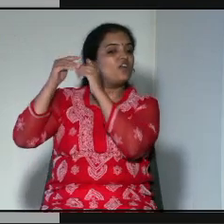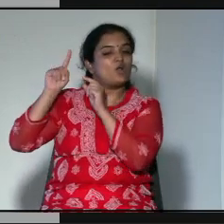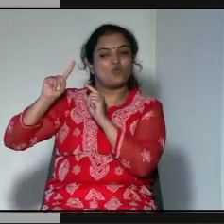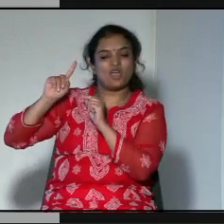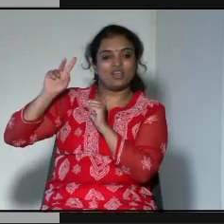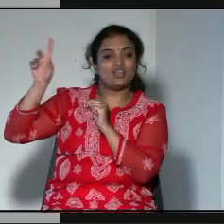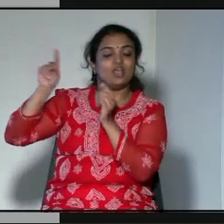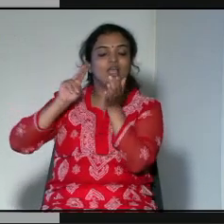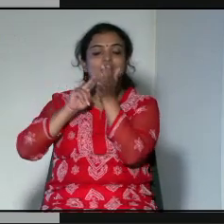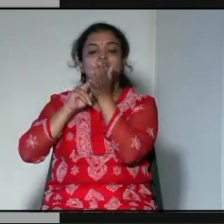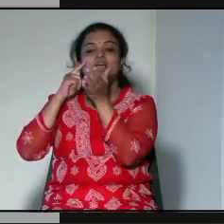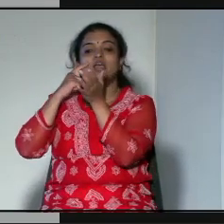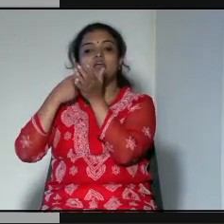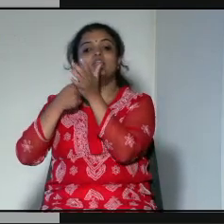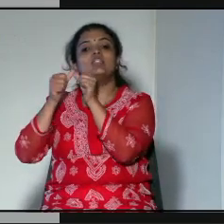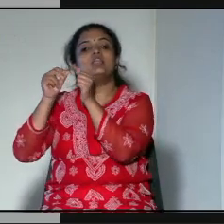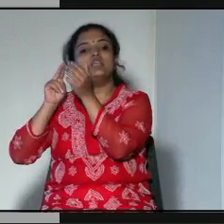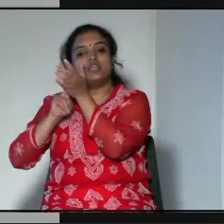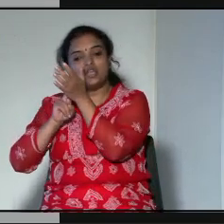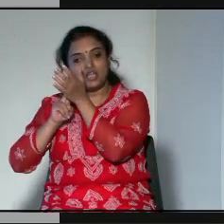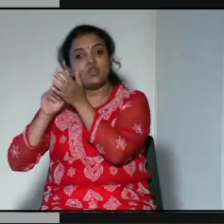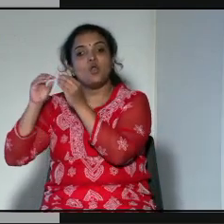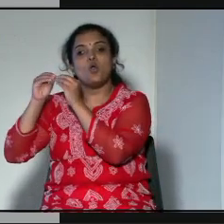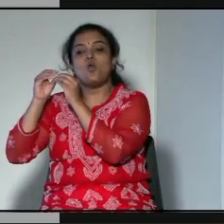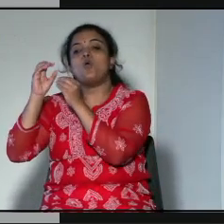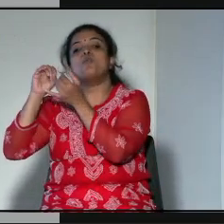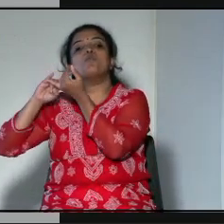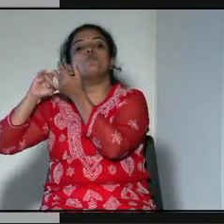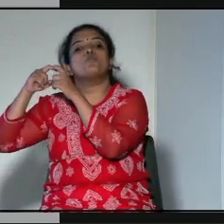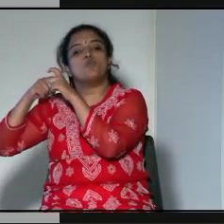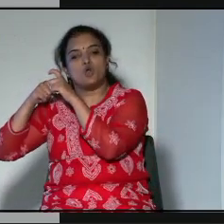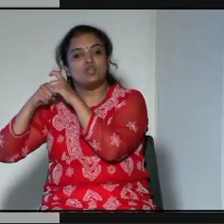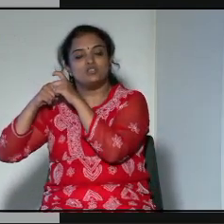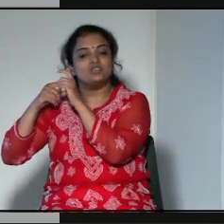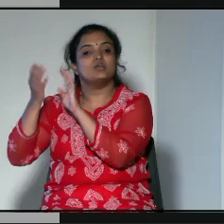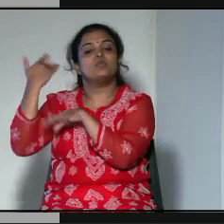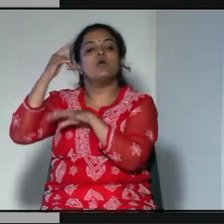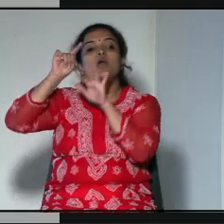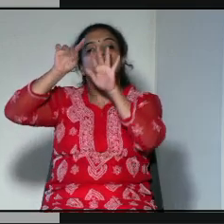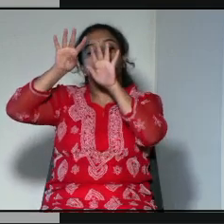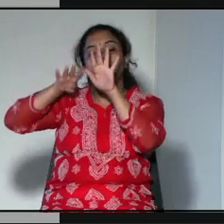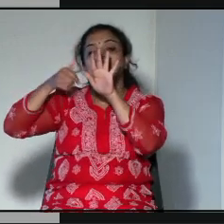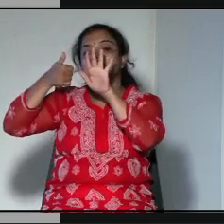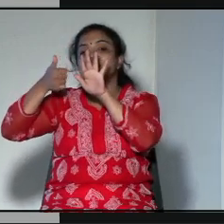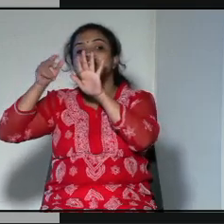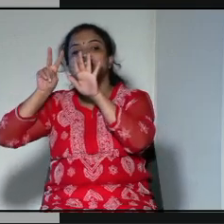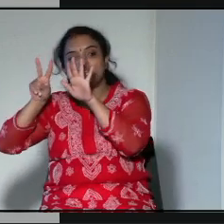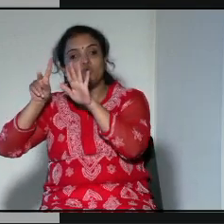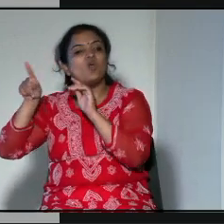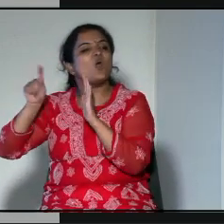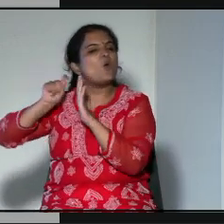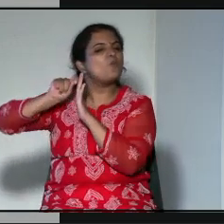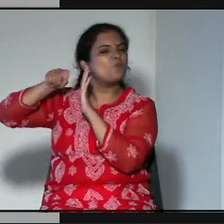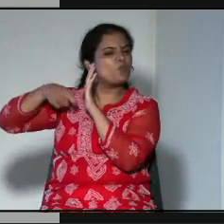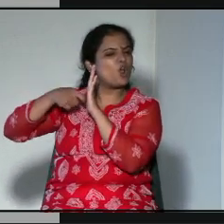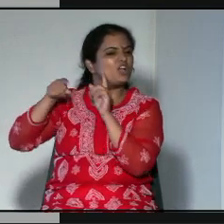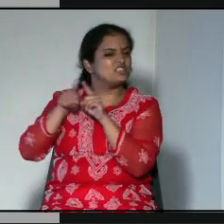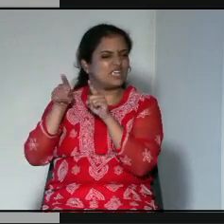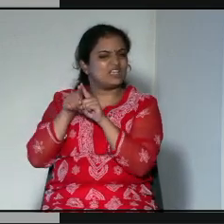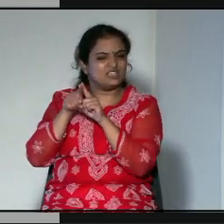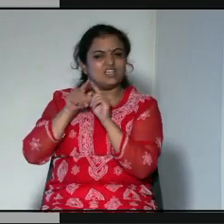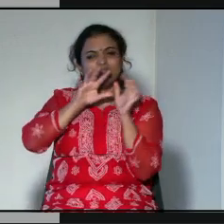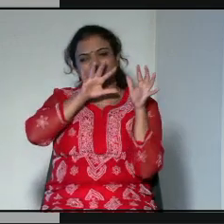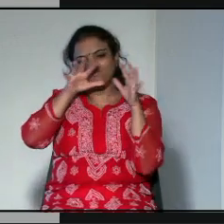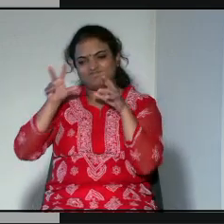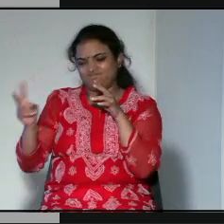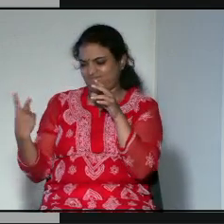of the Anthropological Survey of India from 1962 to 64. The project was to undertake a comprehensive